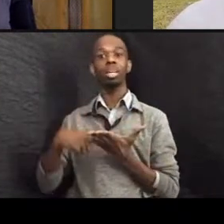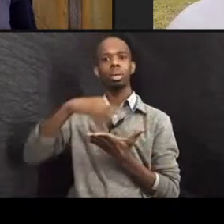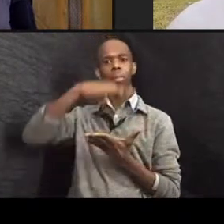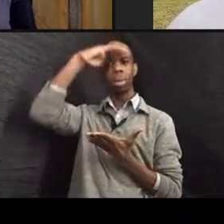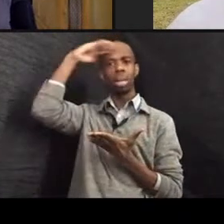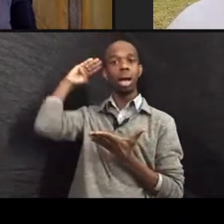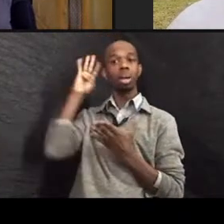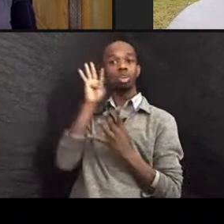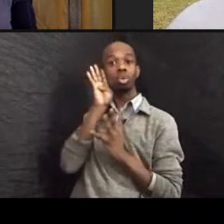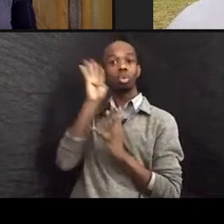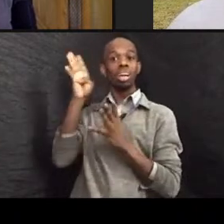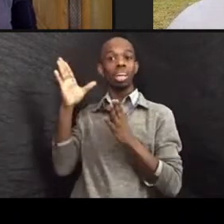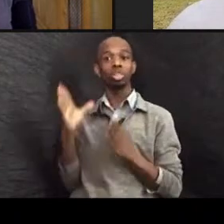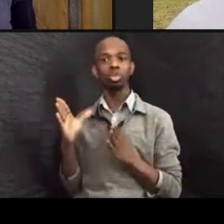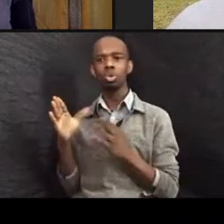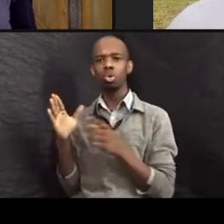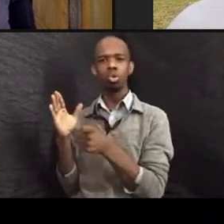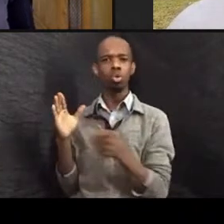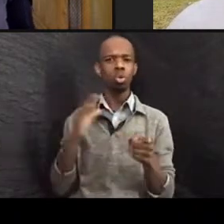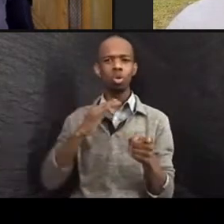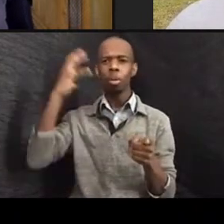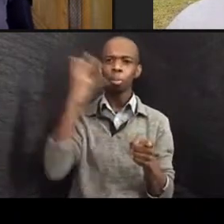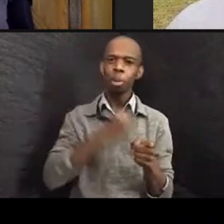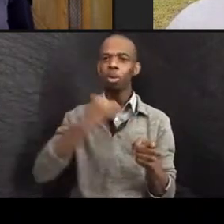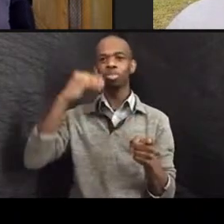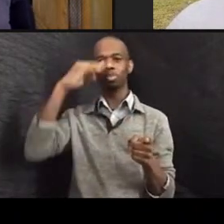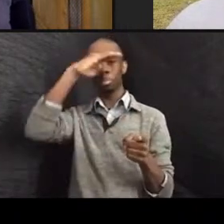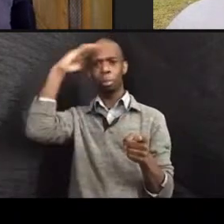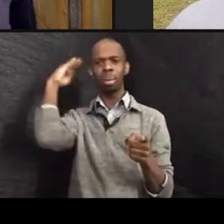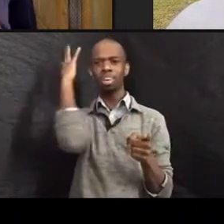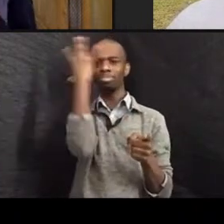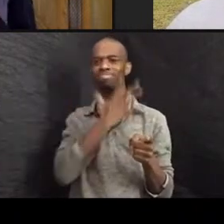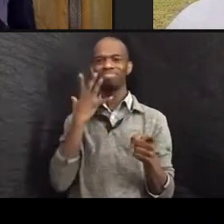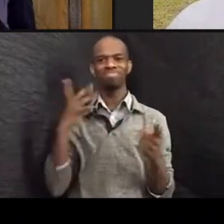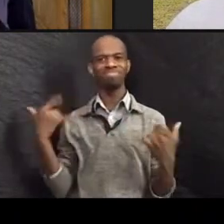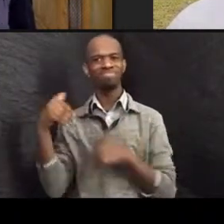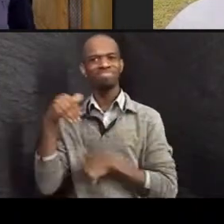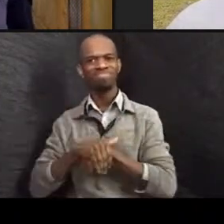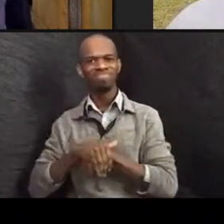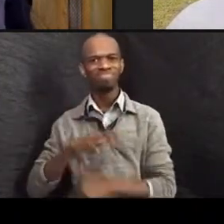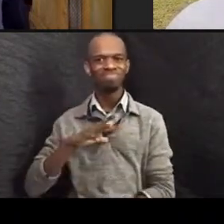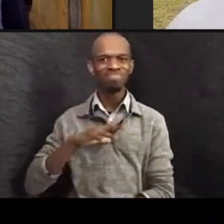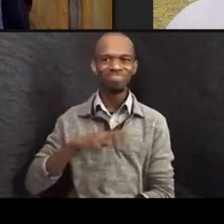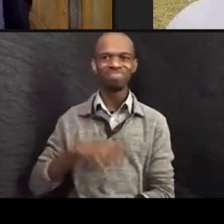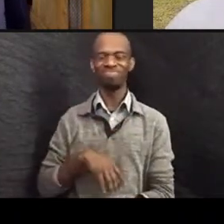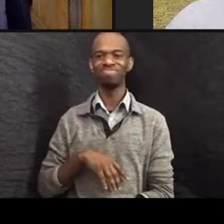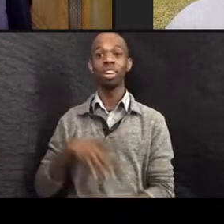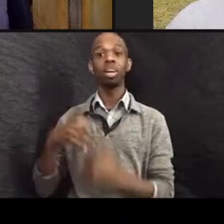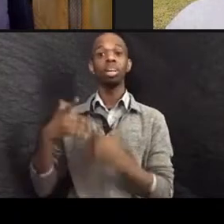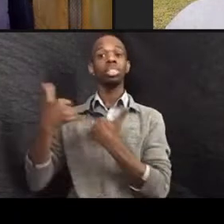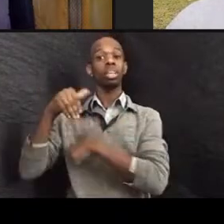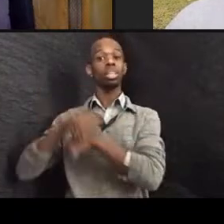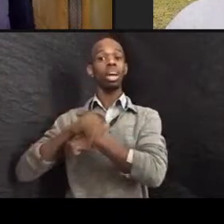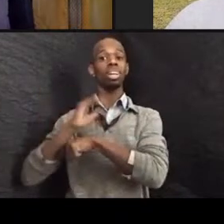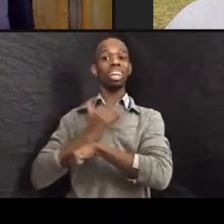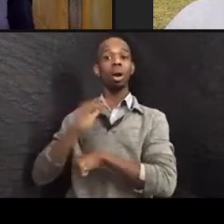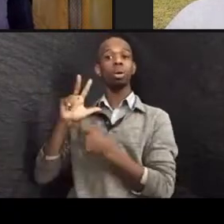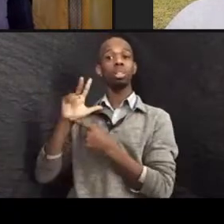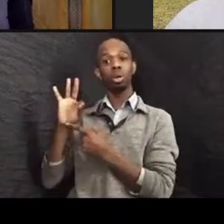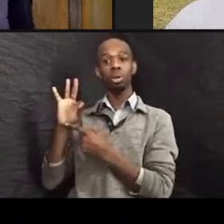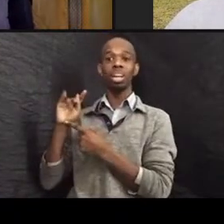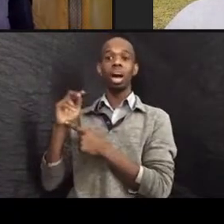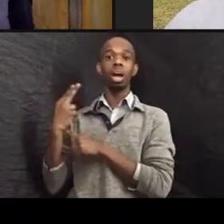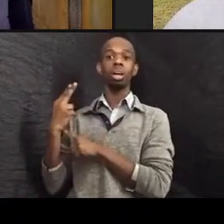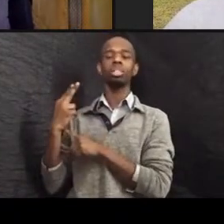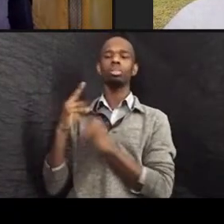beautiful Black faces here tonight. Hey, hey. Tonight is our 39th episode of what we hope will be many